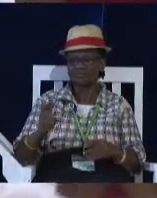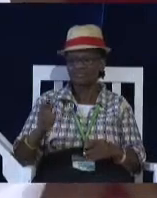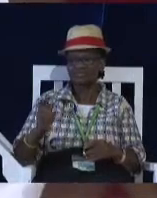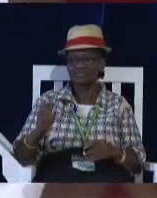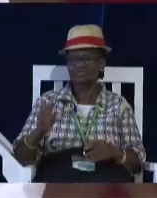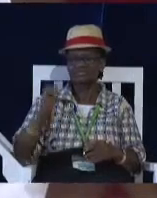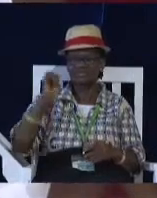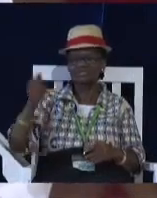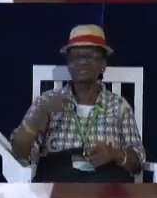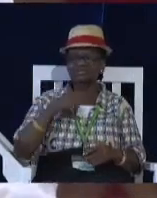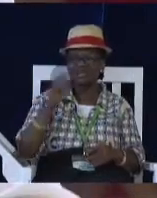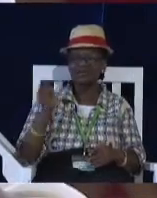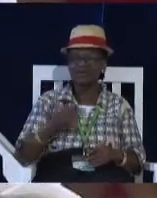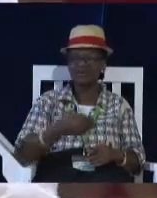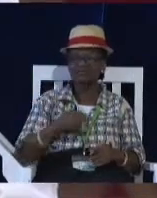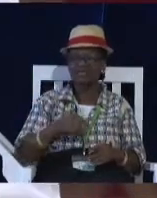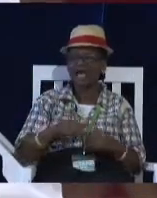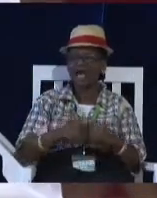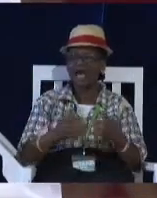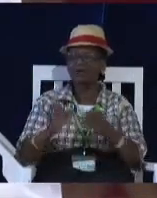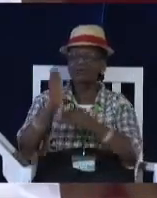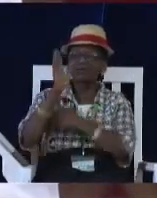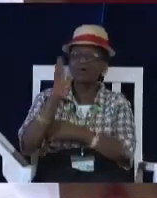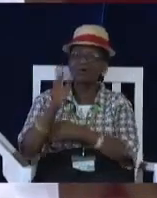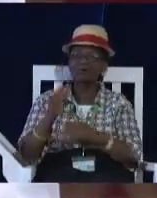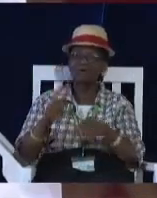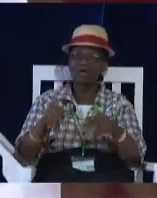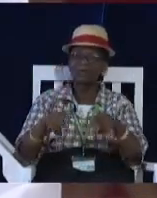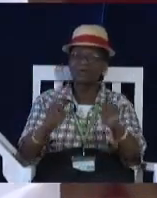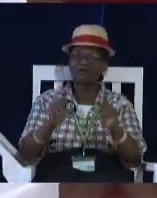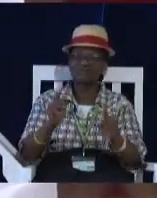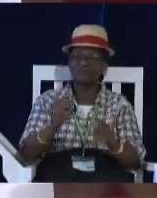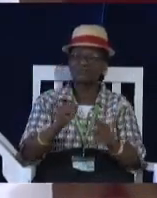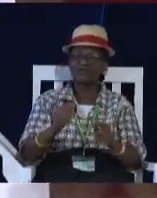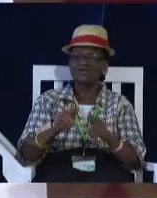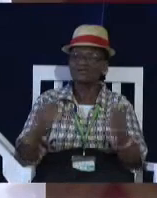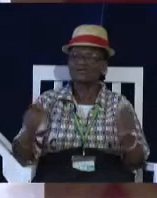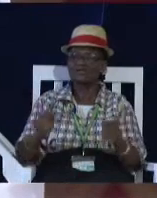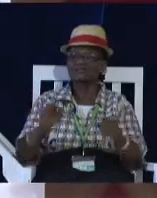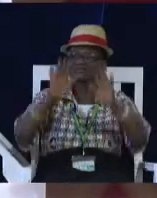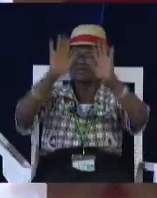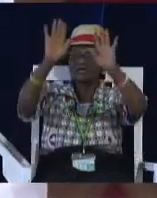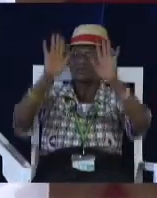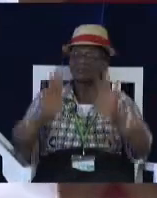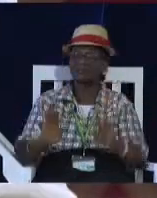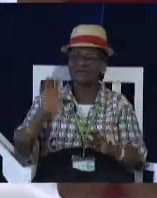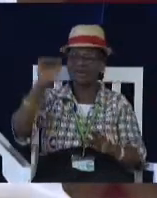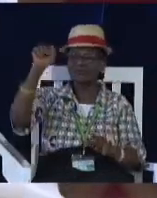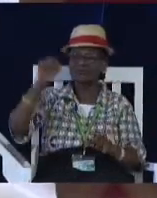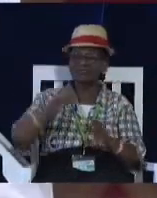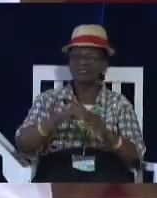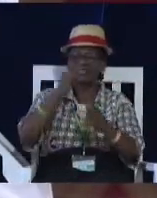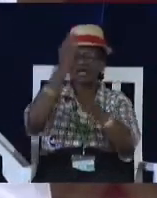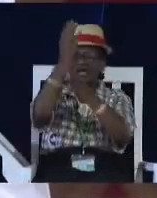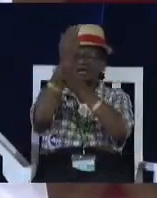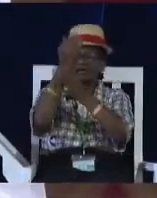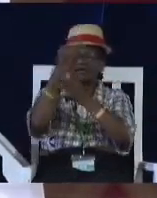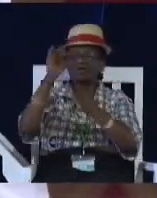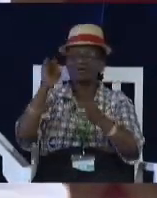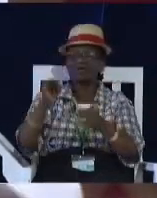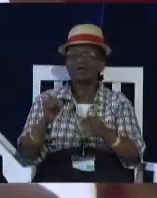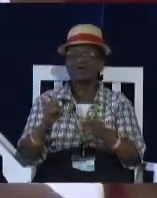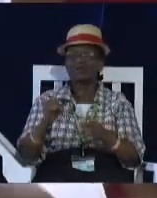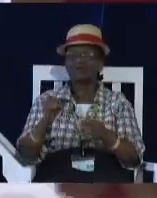how God performed great miracles by the hands of the apostles. And he singled out Peter and